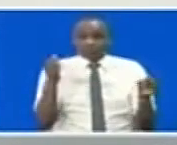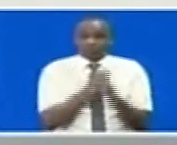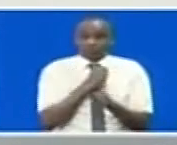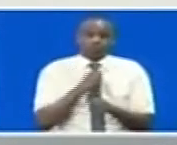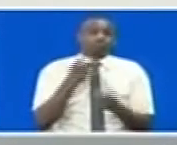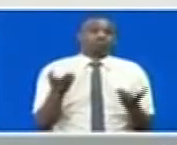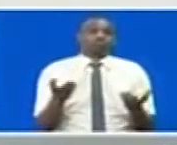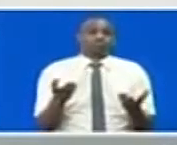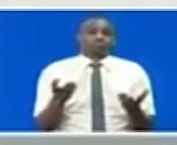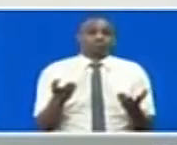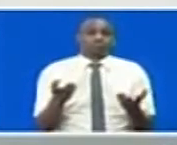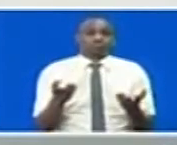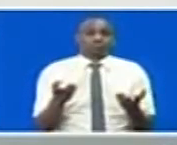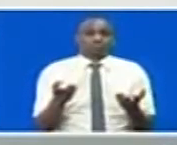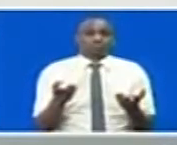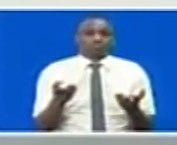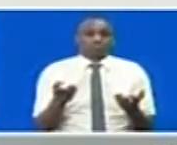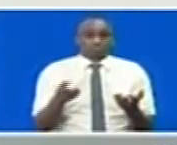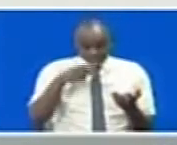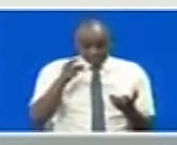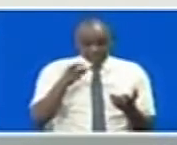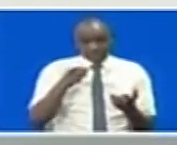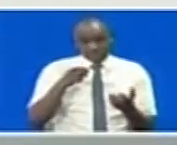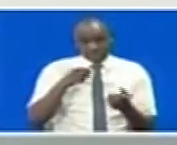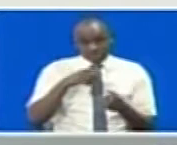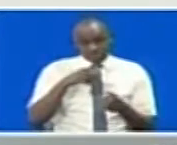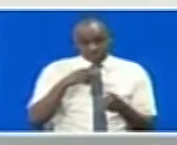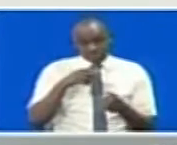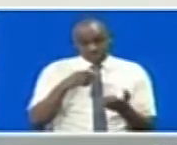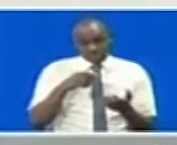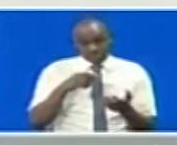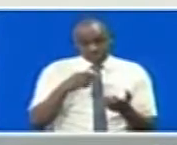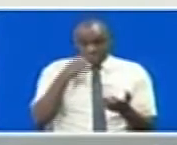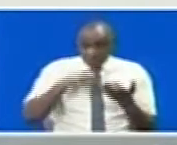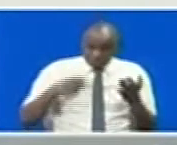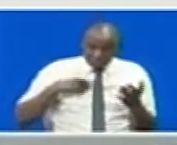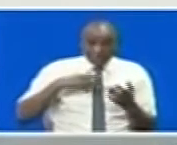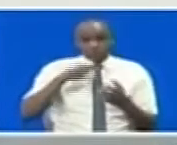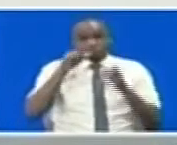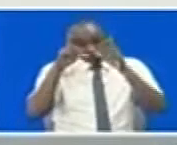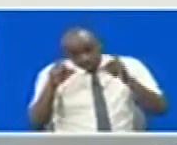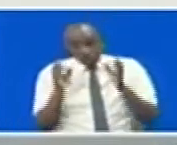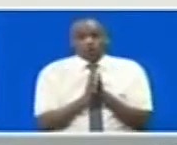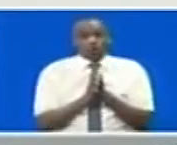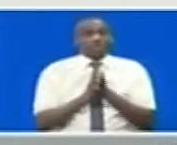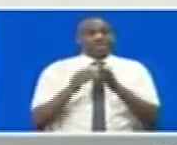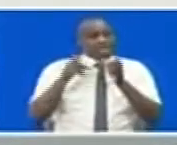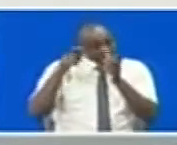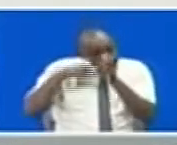and stand in court and say, I took that picture or I recorded that